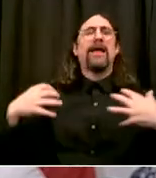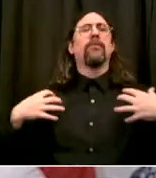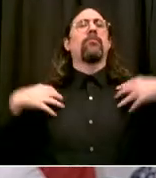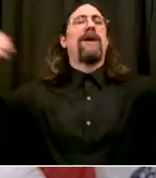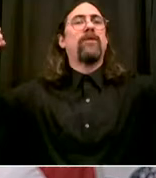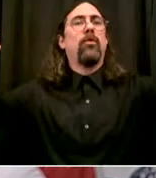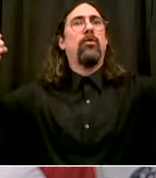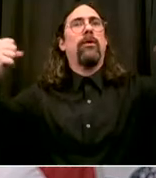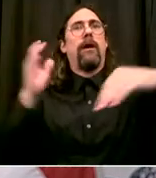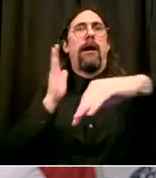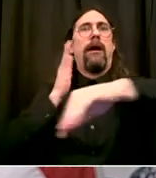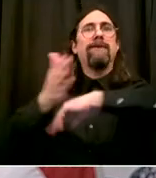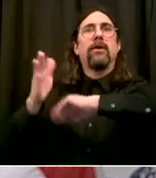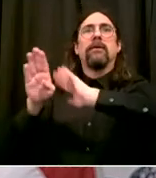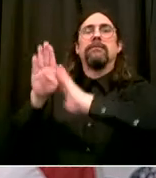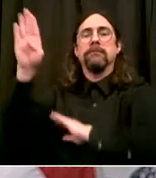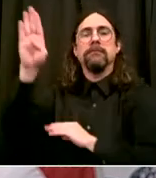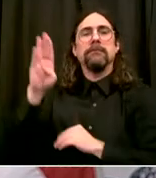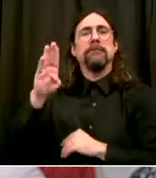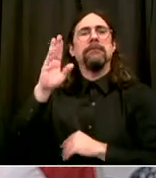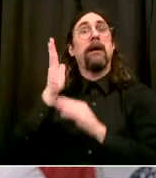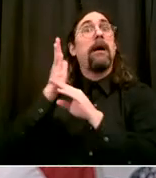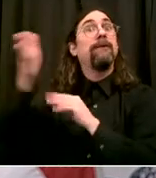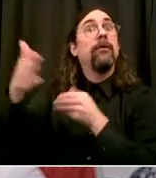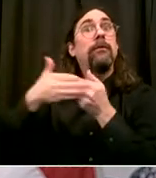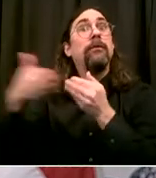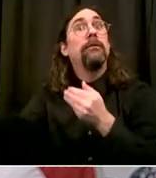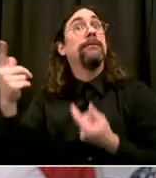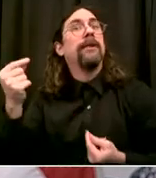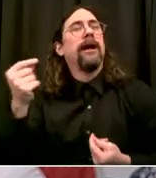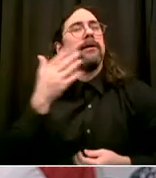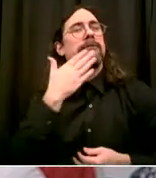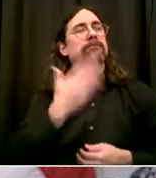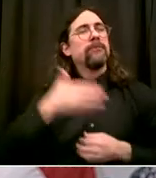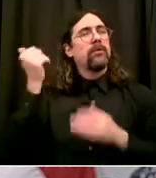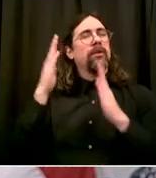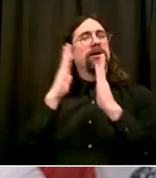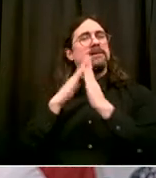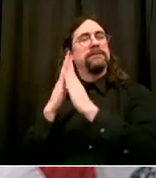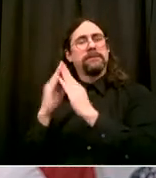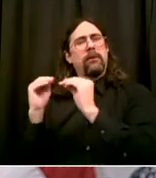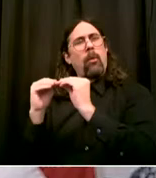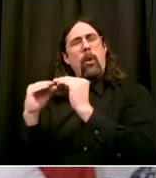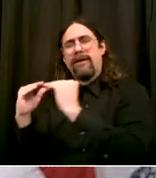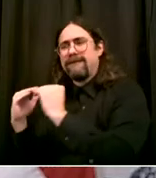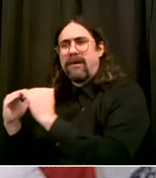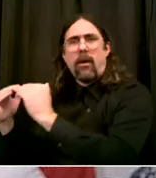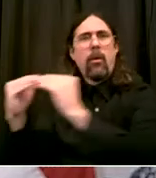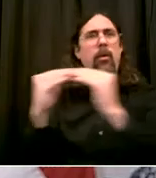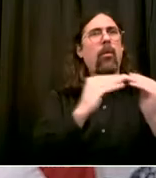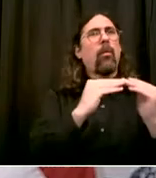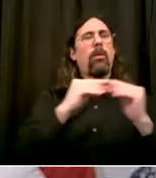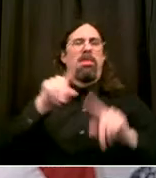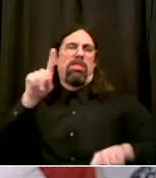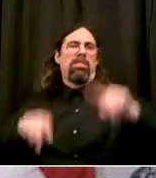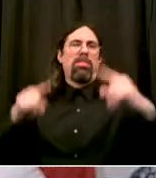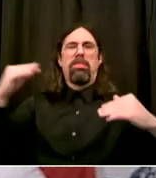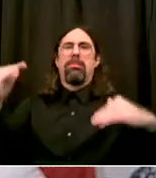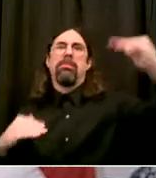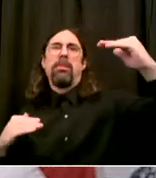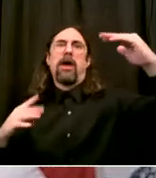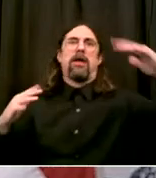even saying we can do that. We will do that in 2021. That's who we are as New Yorkers. I have